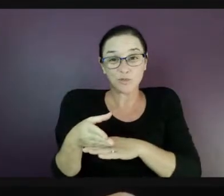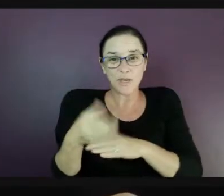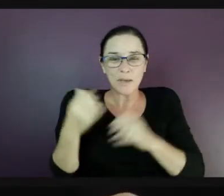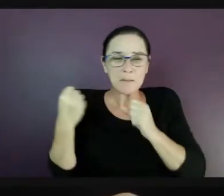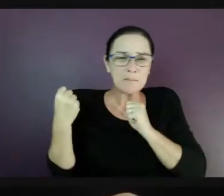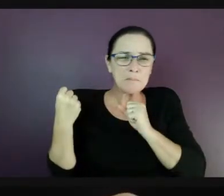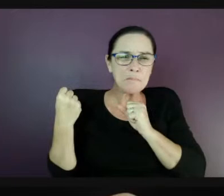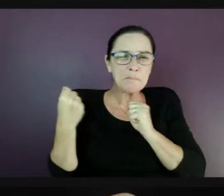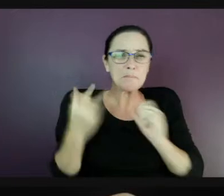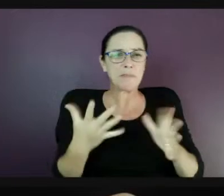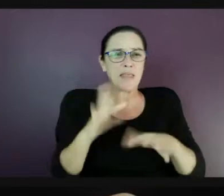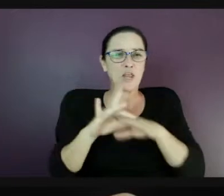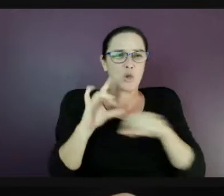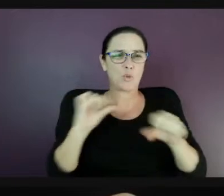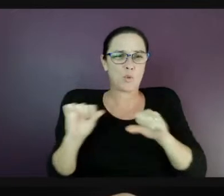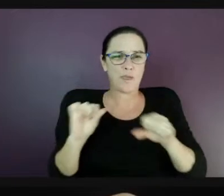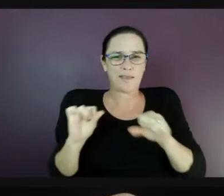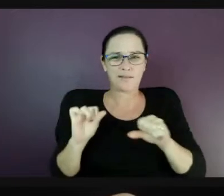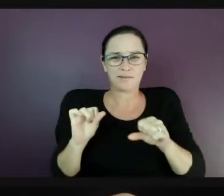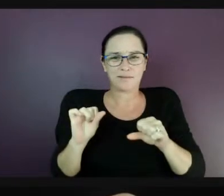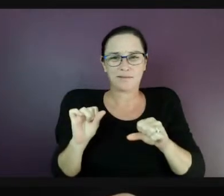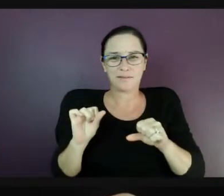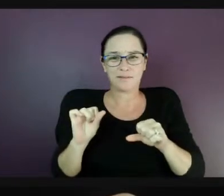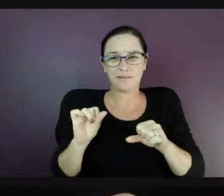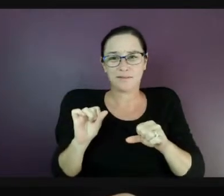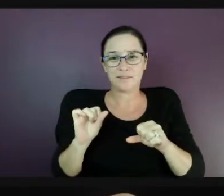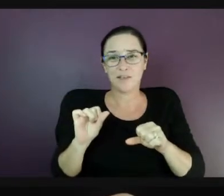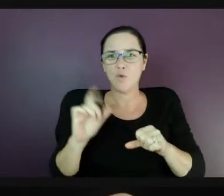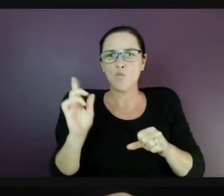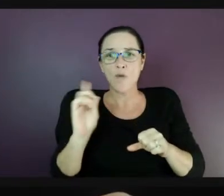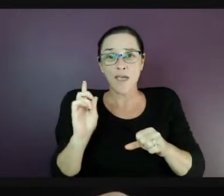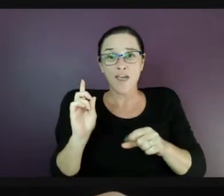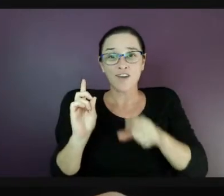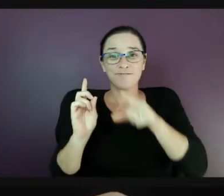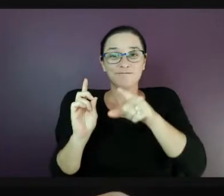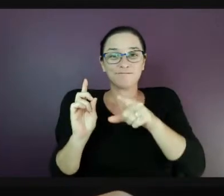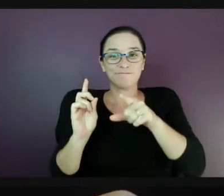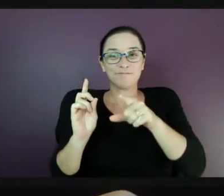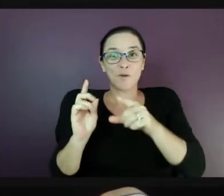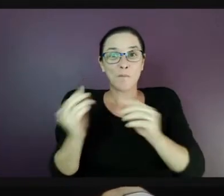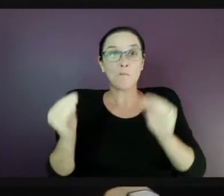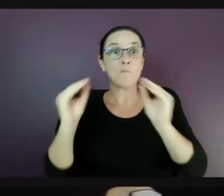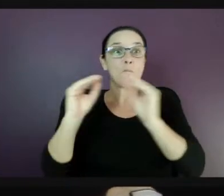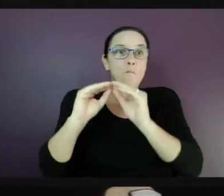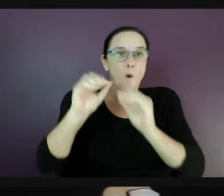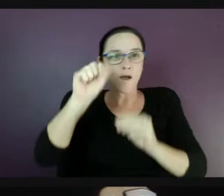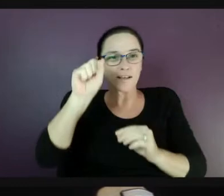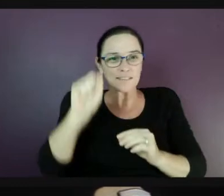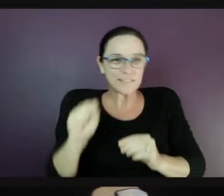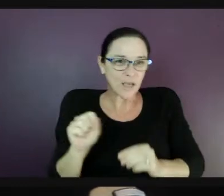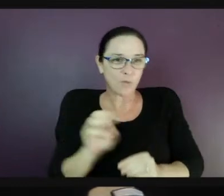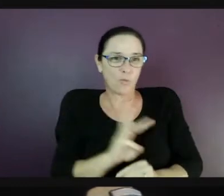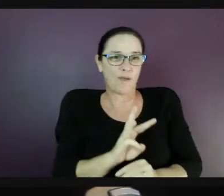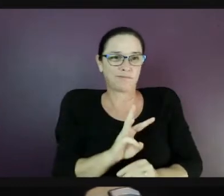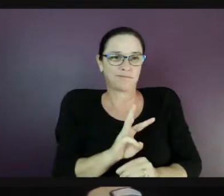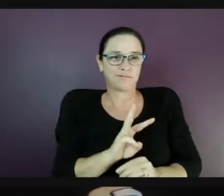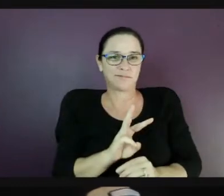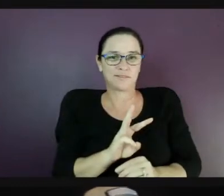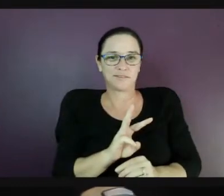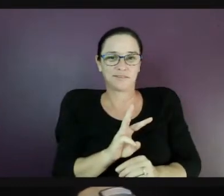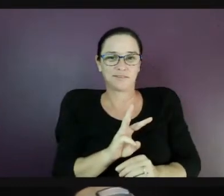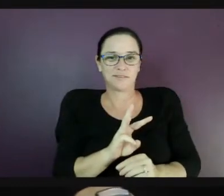many, many earthquakes. And here is where they were. Further down that southwest rift, all the way to